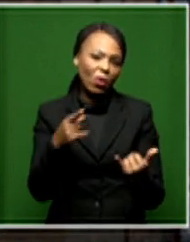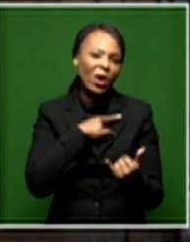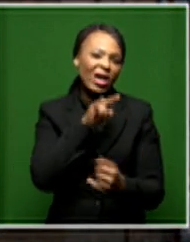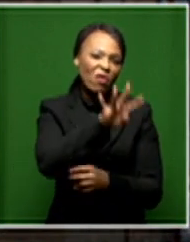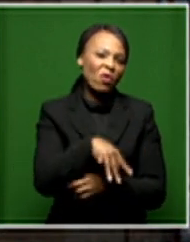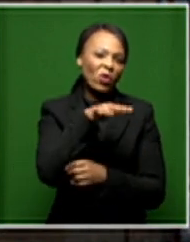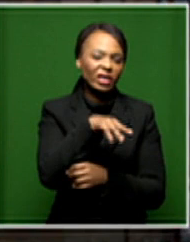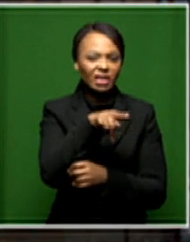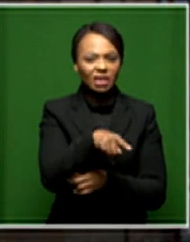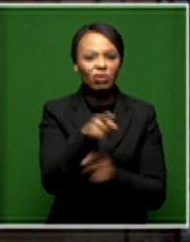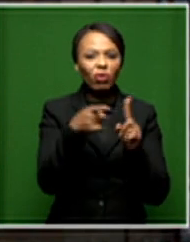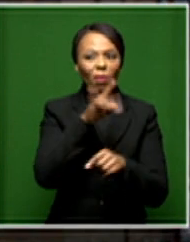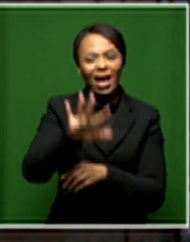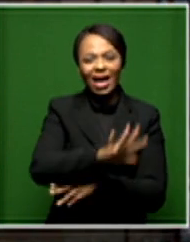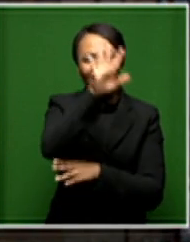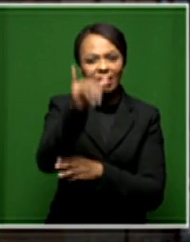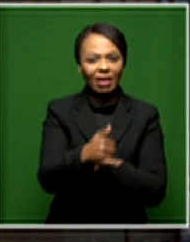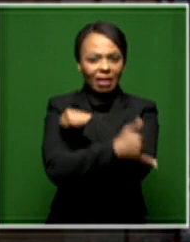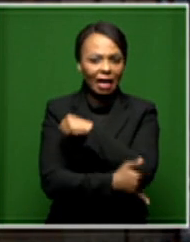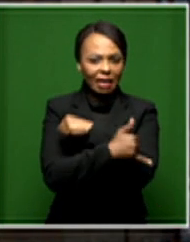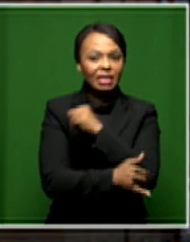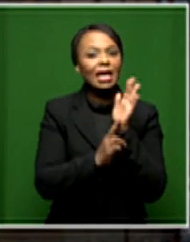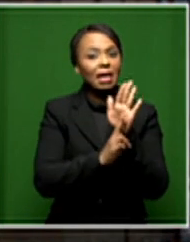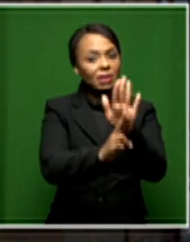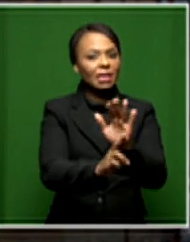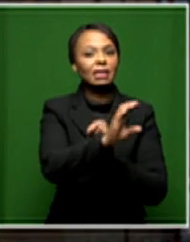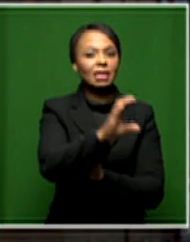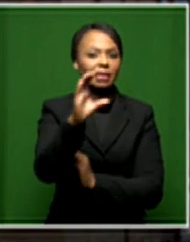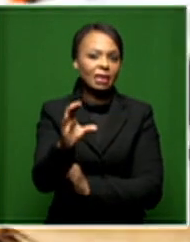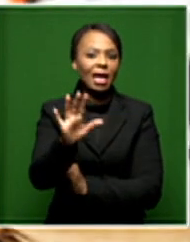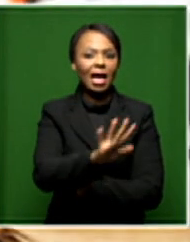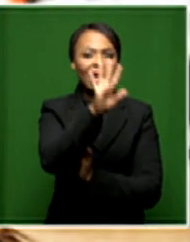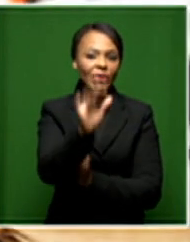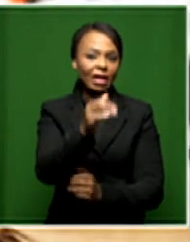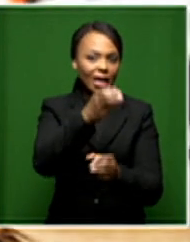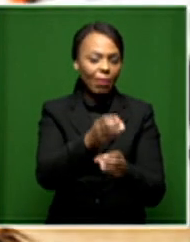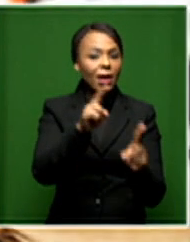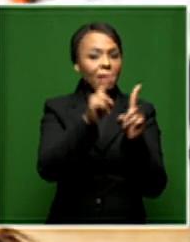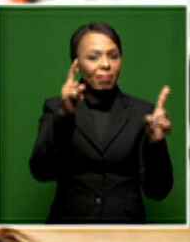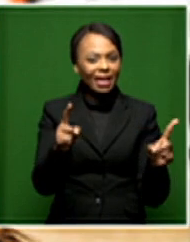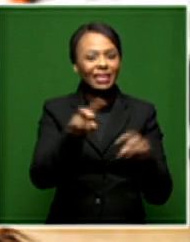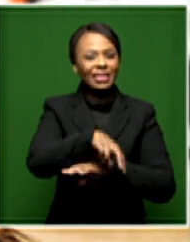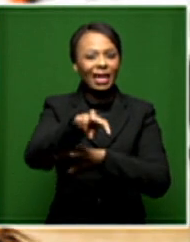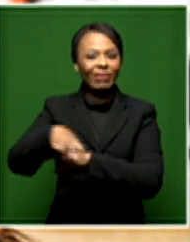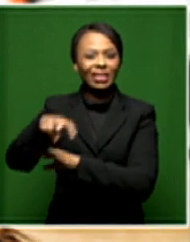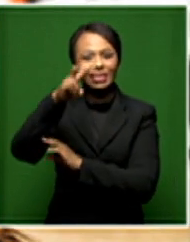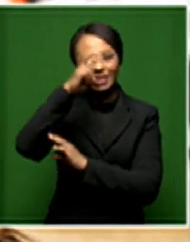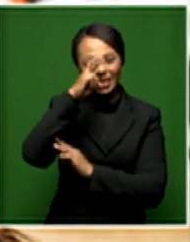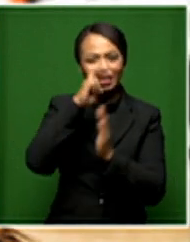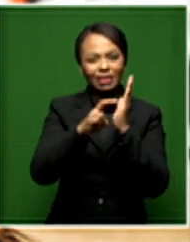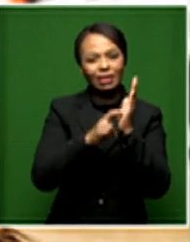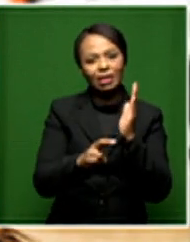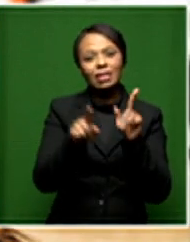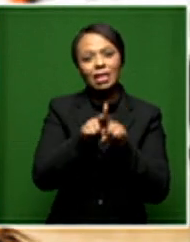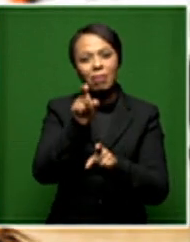teams or four African countries which are represented at the C Inanda Africa Cup. But due to travel restrictions and people being very